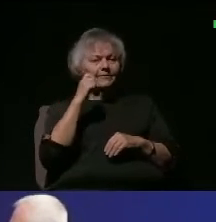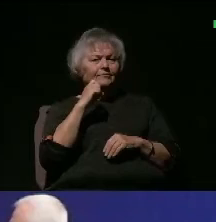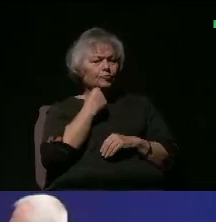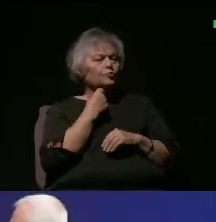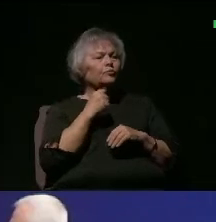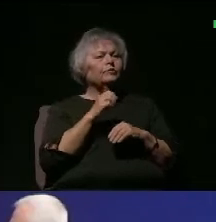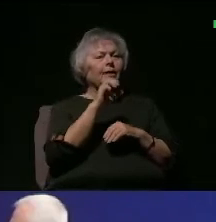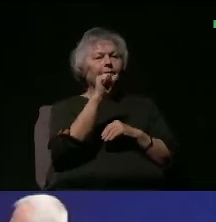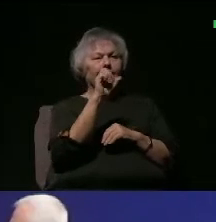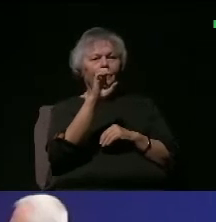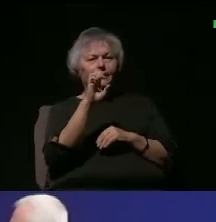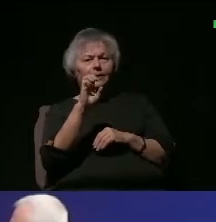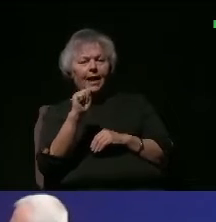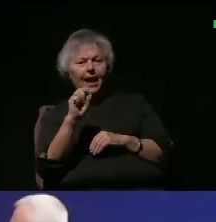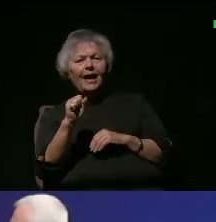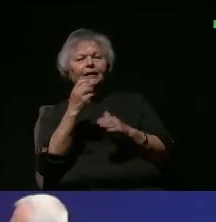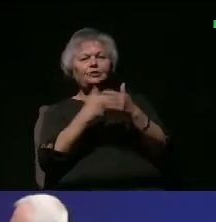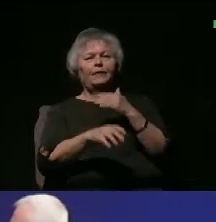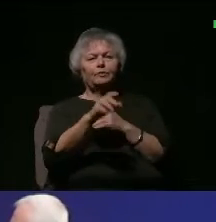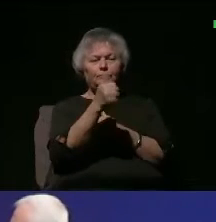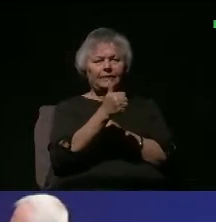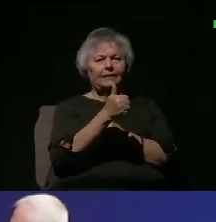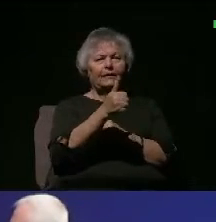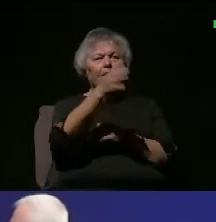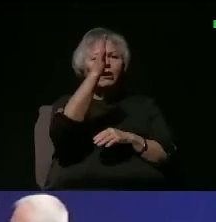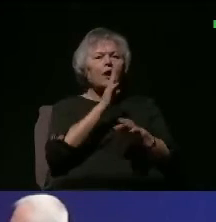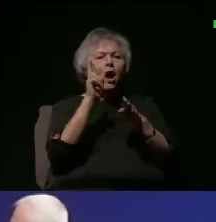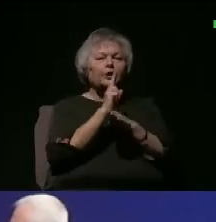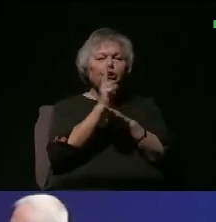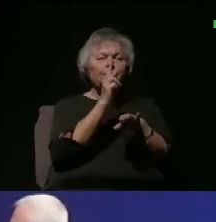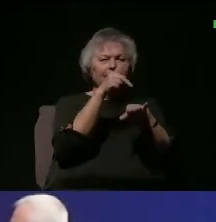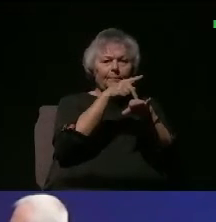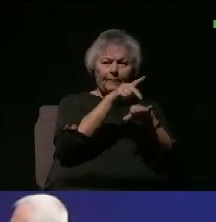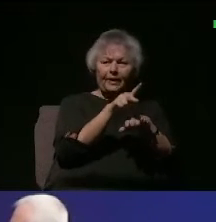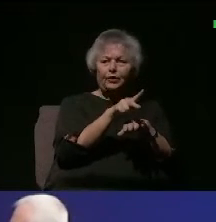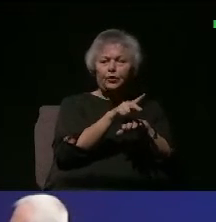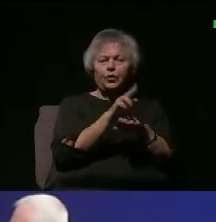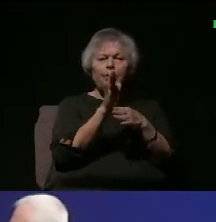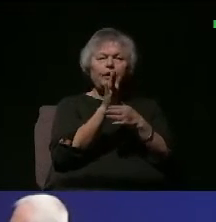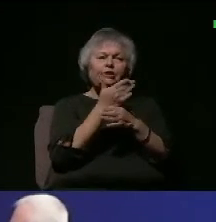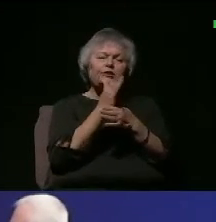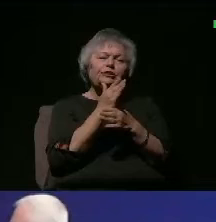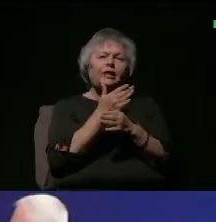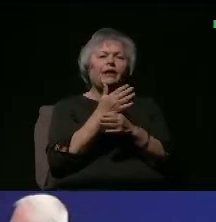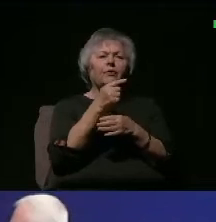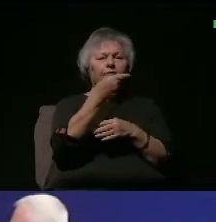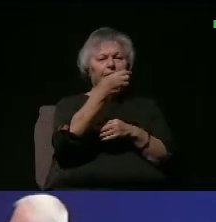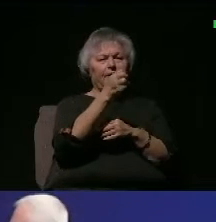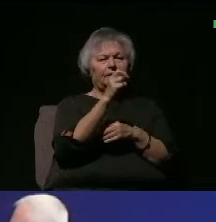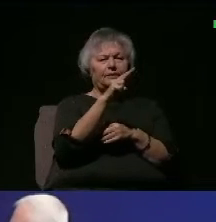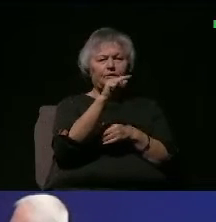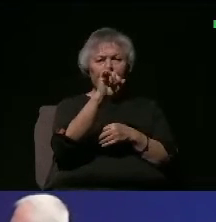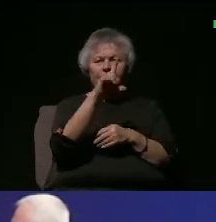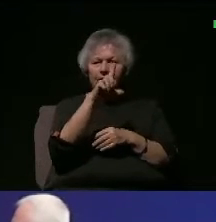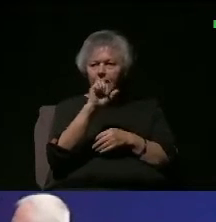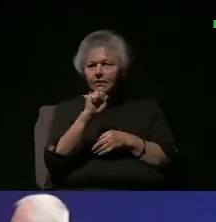is, that Jesus or God actually uses Peter to share with Cornelius and bring the Gentiles into faith. And